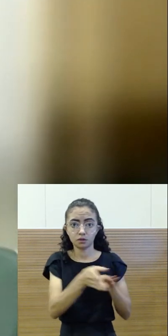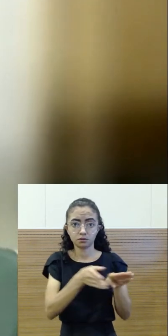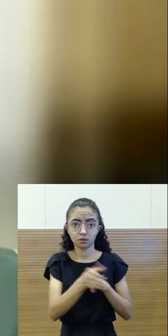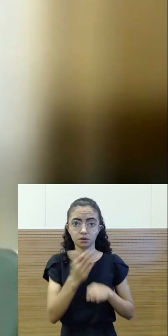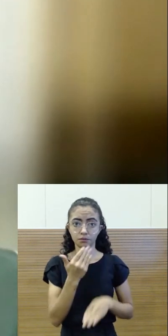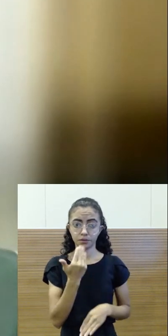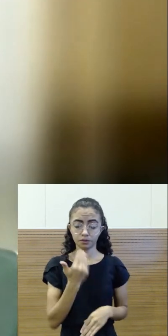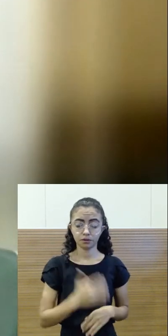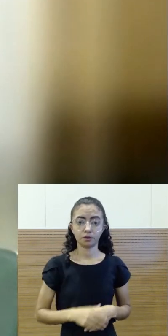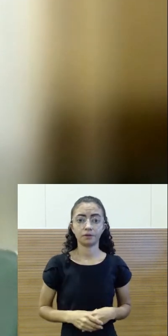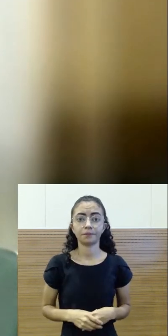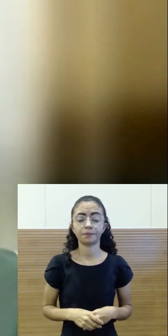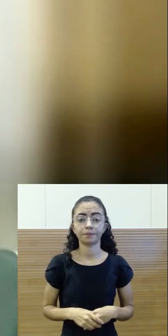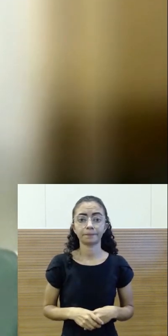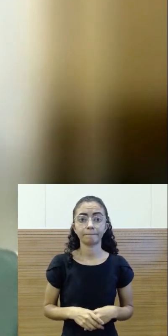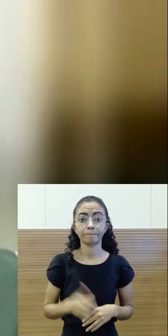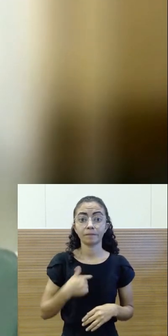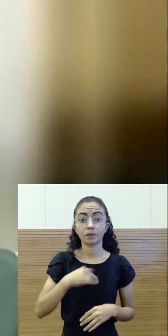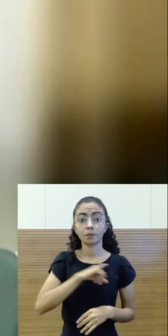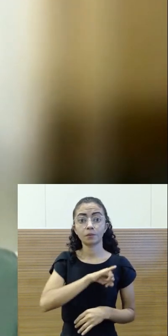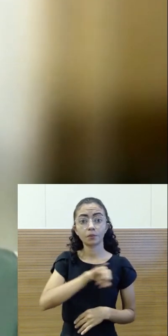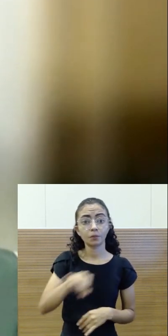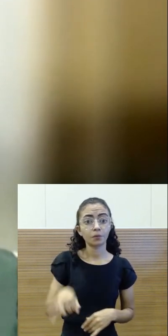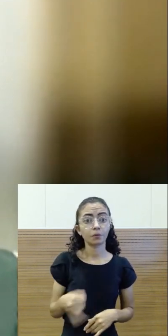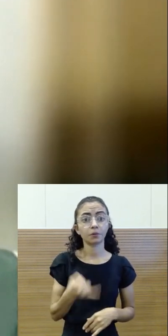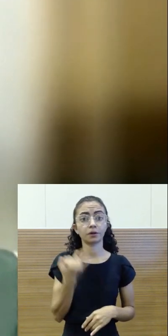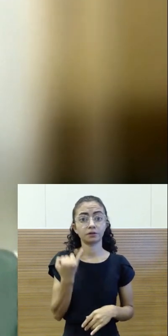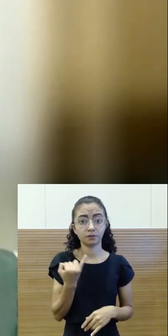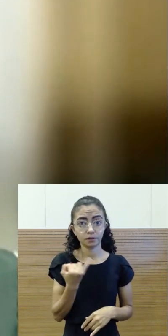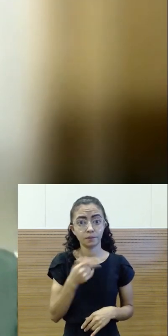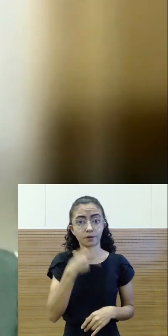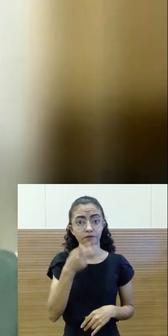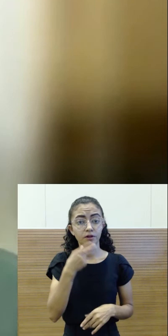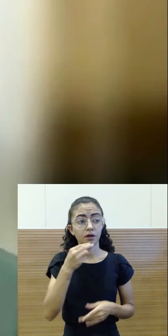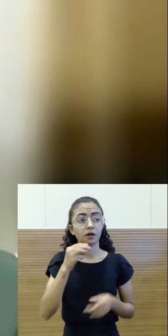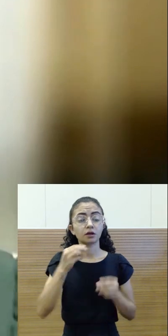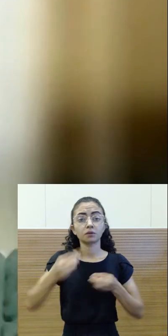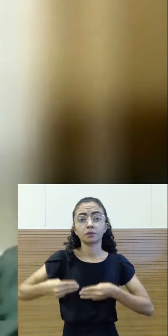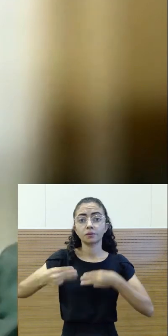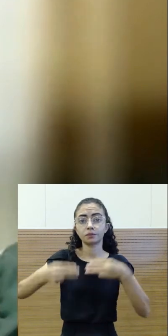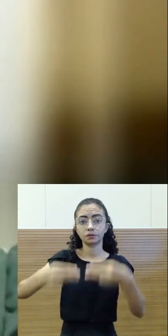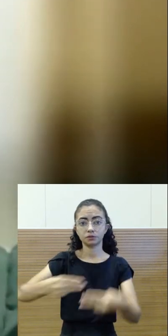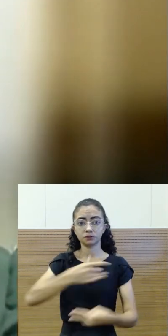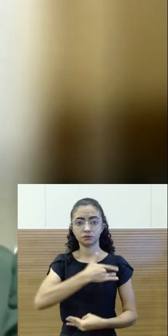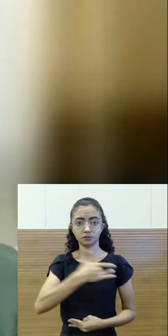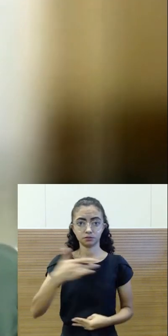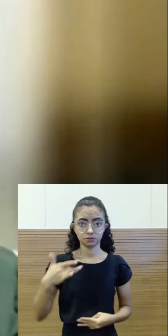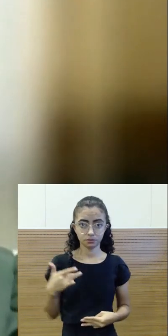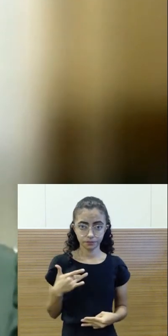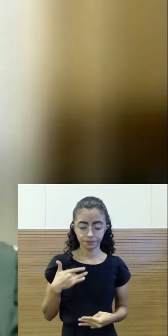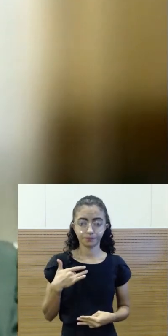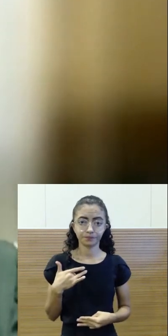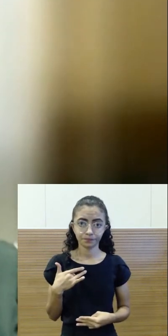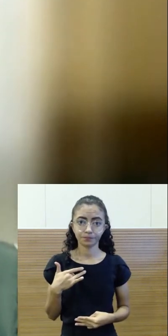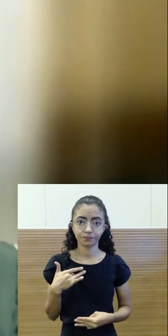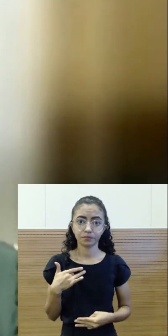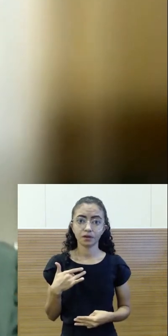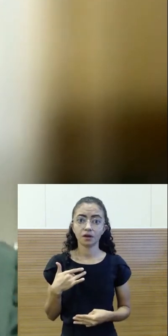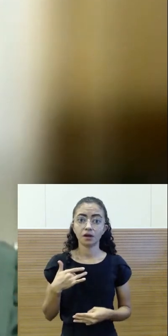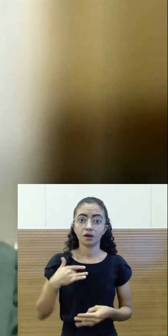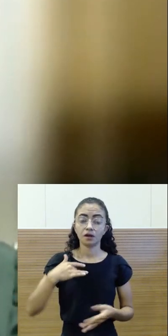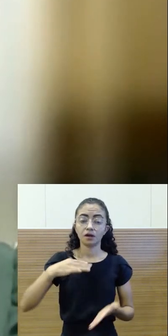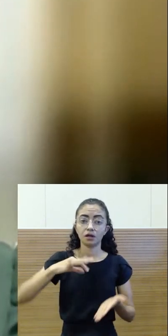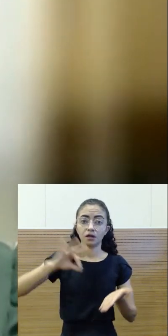participating in this forum. And I'd like to say that the Ministry of Health, in the scope of